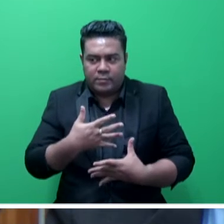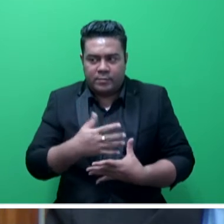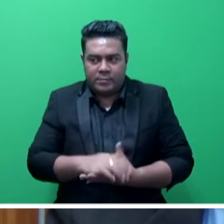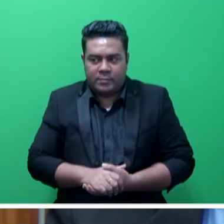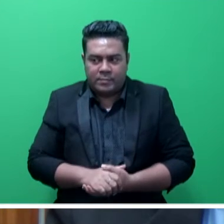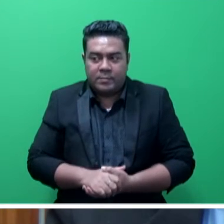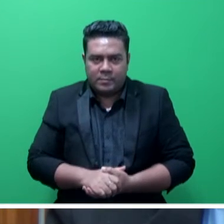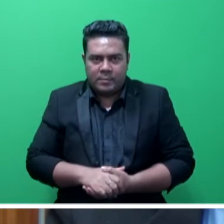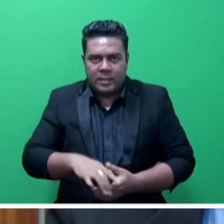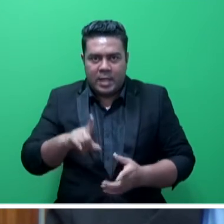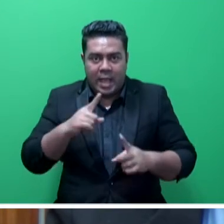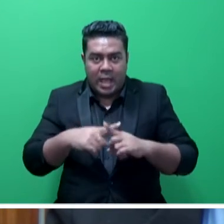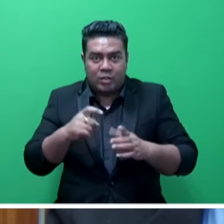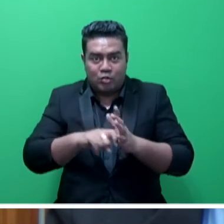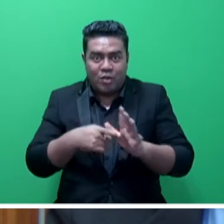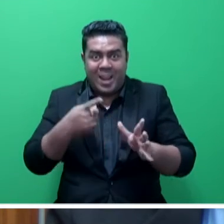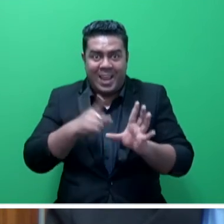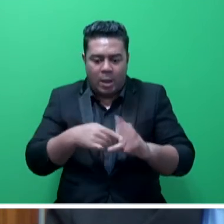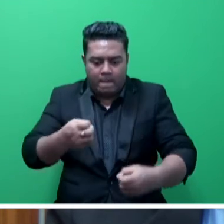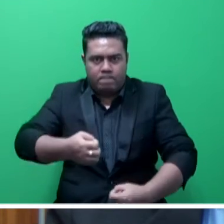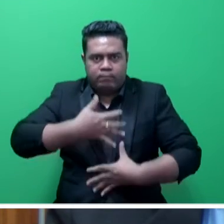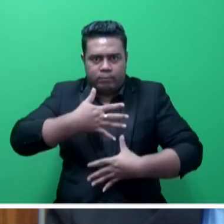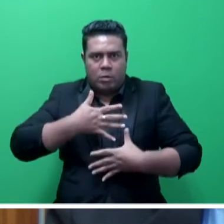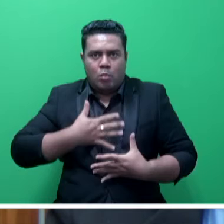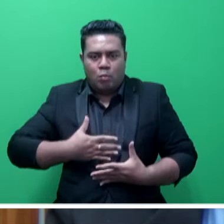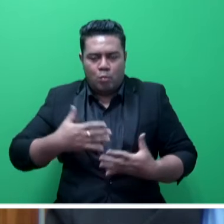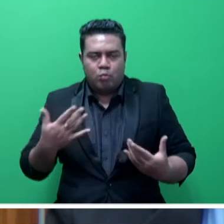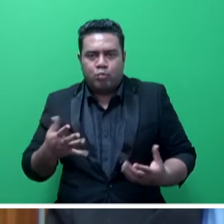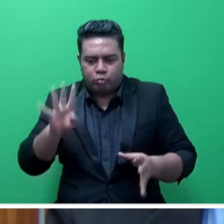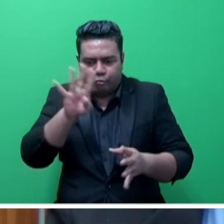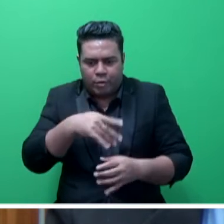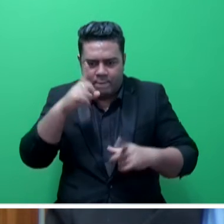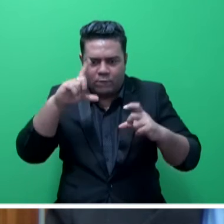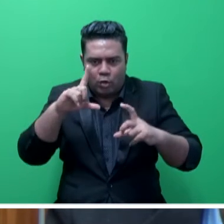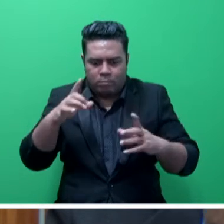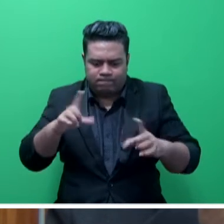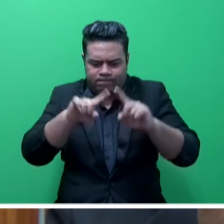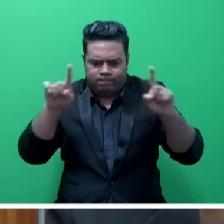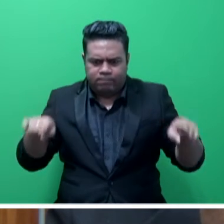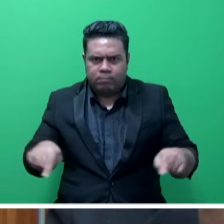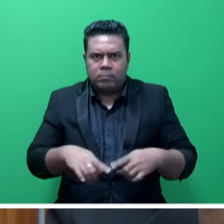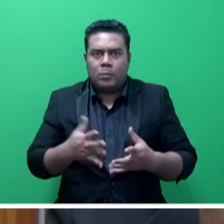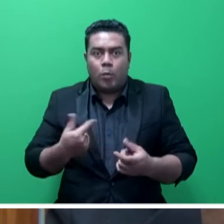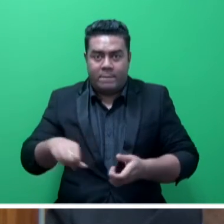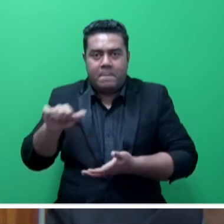not, because this top of the range X-ray machine does. We've also